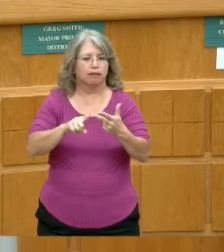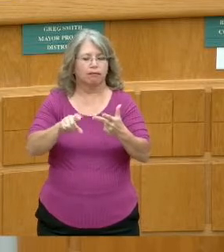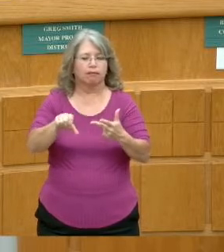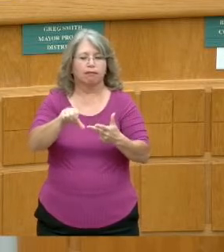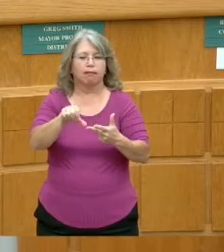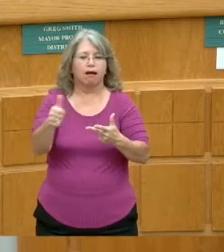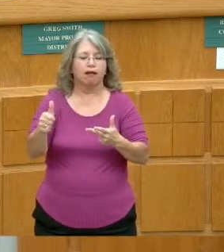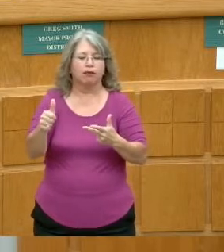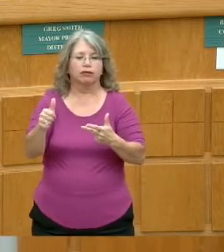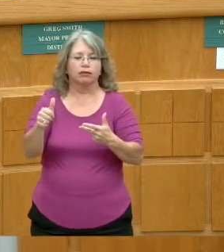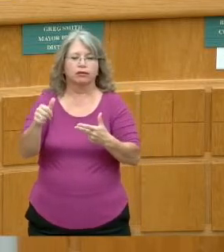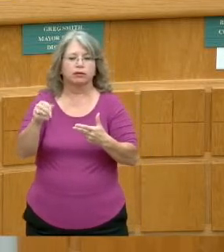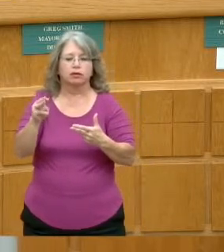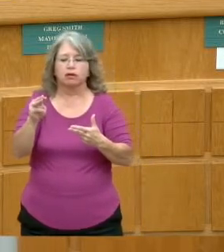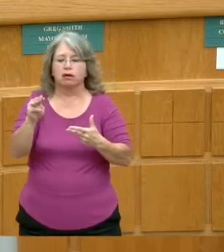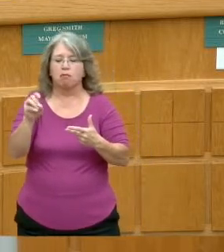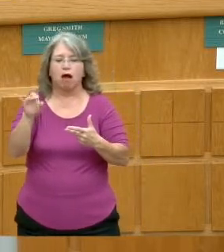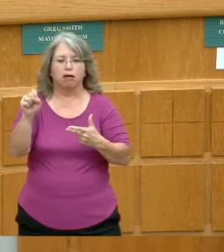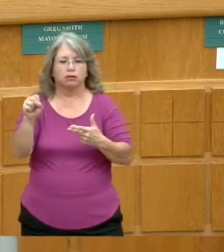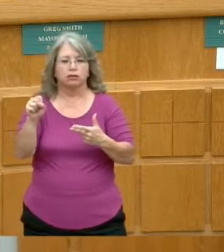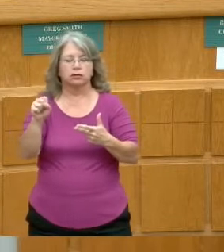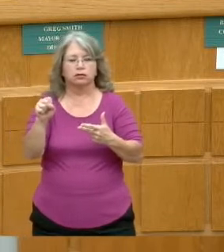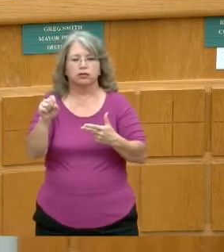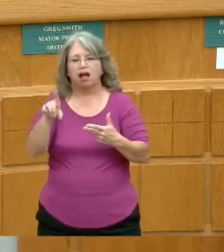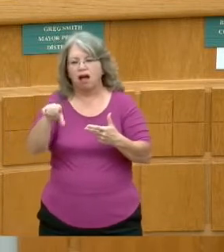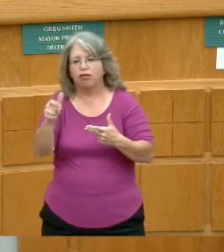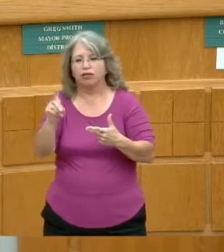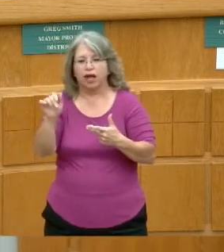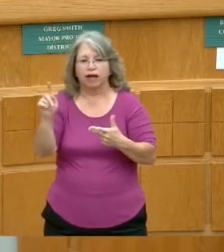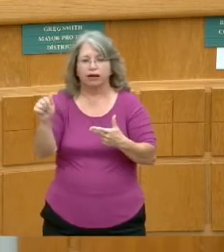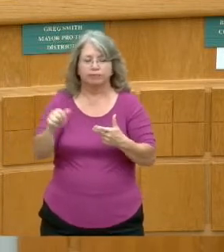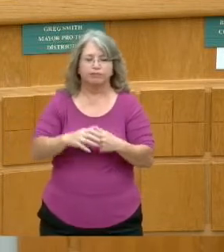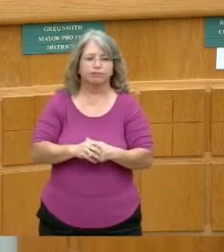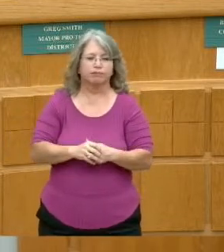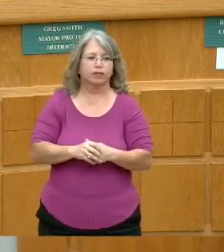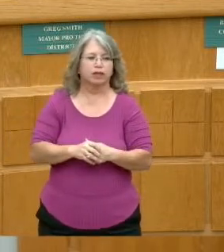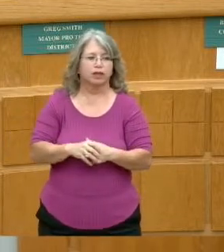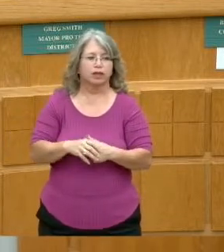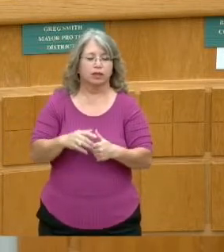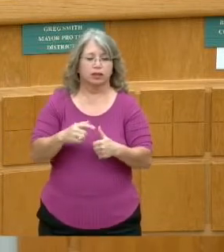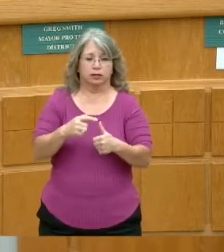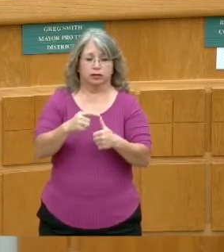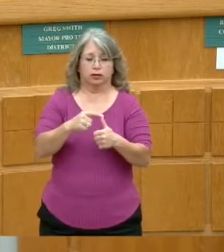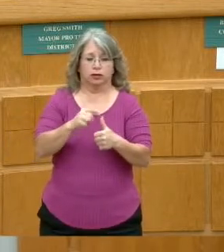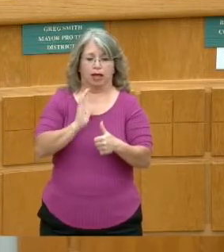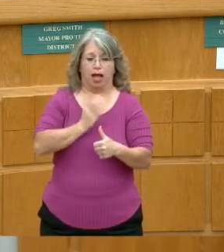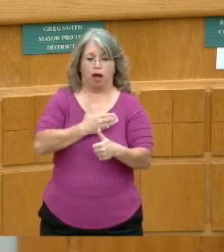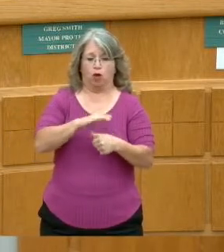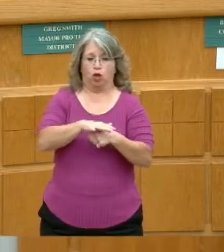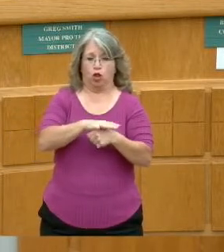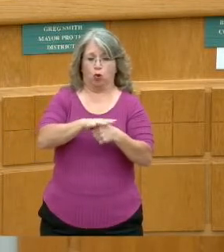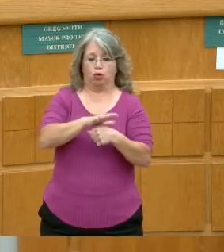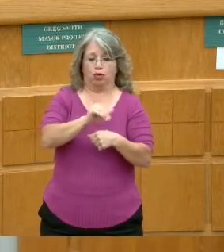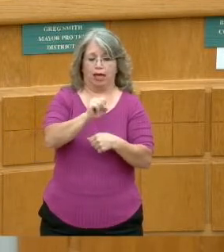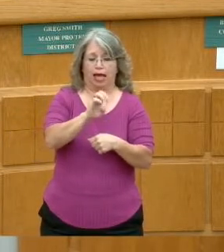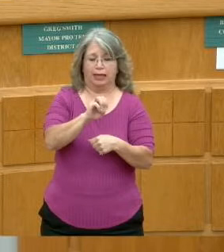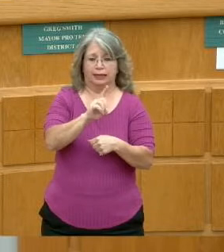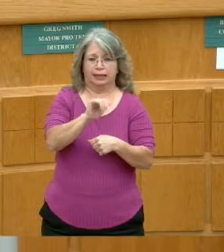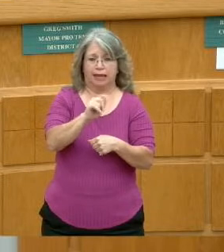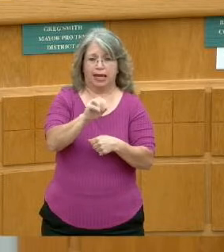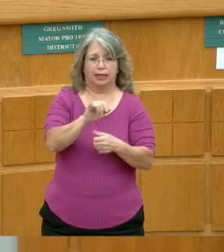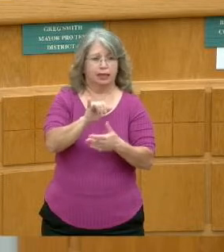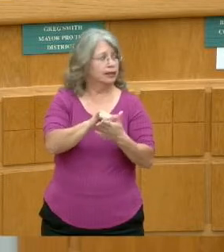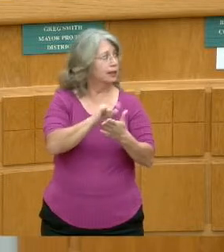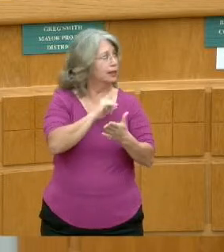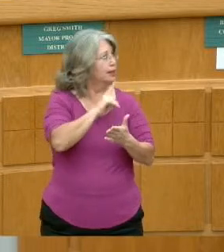all of that previous data. So starting with the case data, these are heat maps of the 12-county